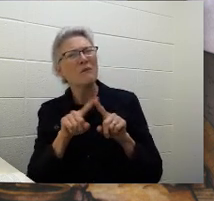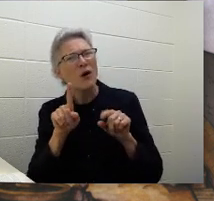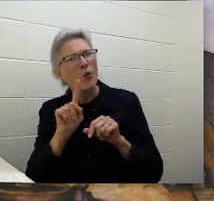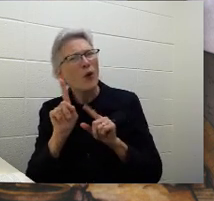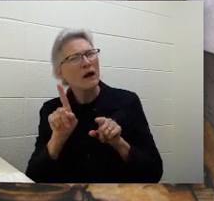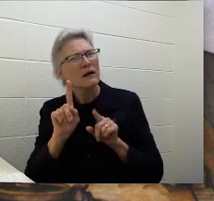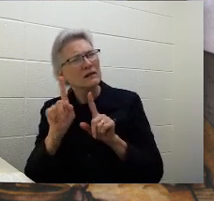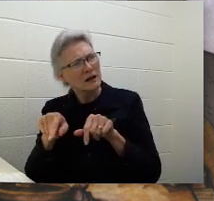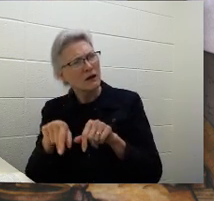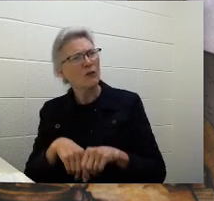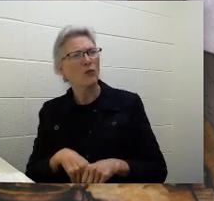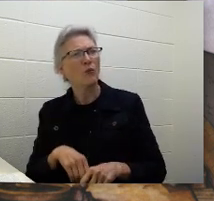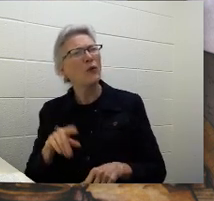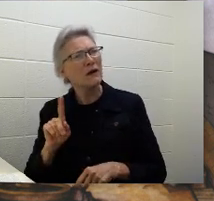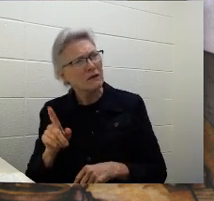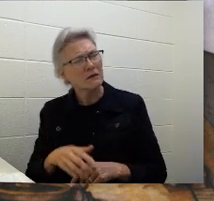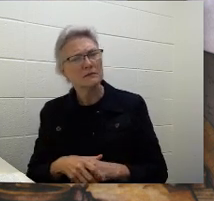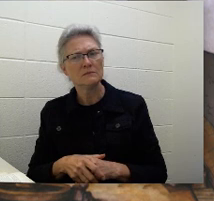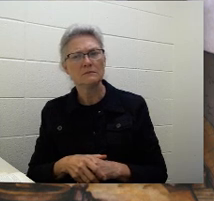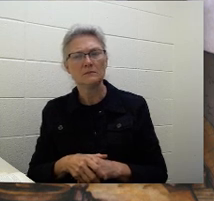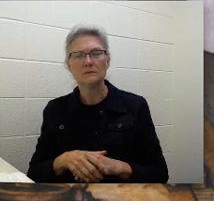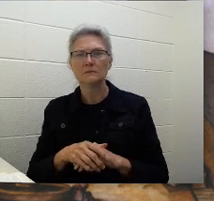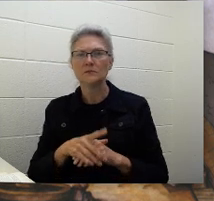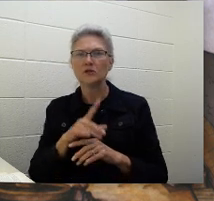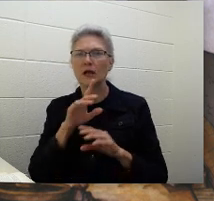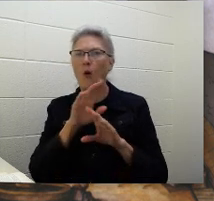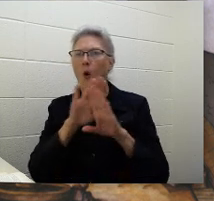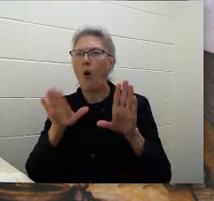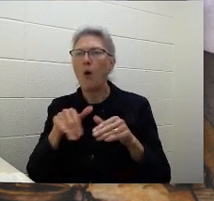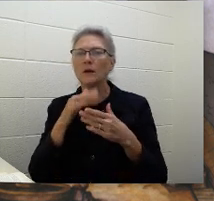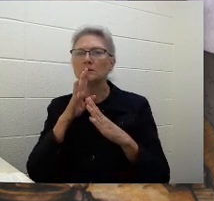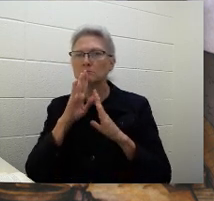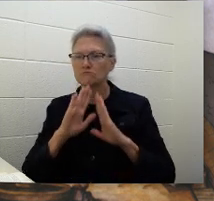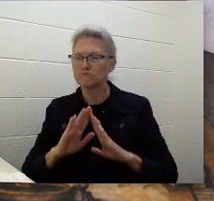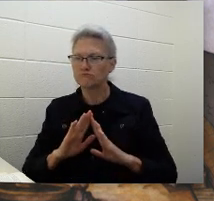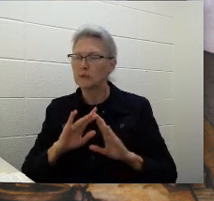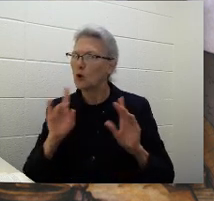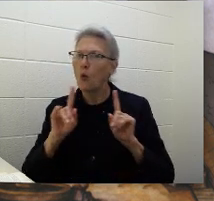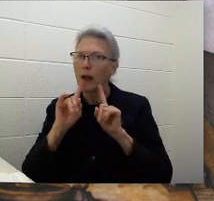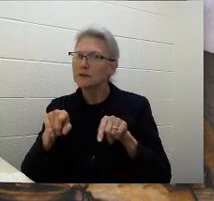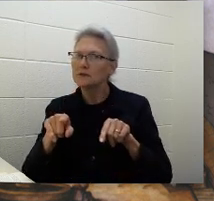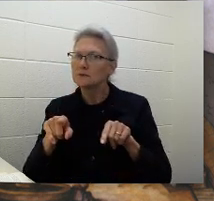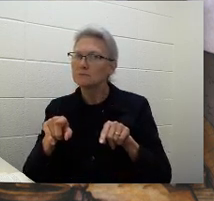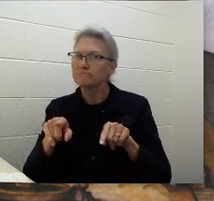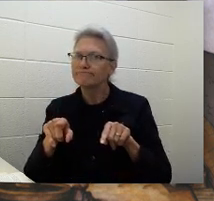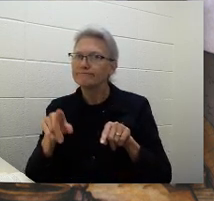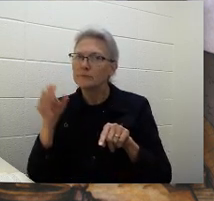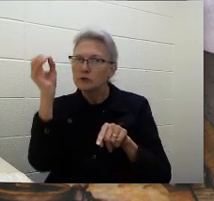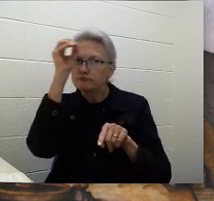they go?" No one spoke. They had no answer for that question.